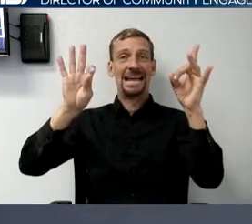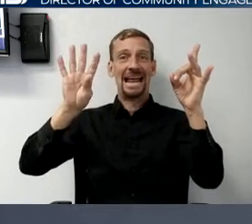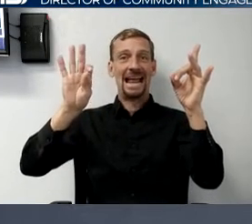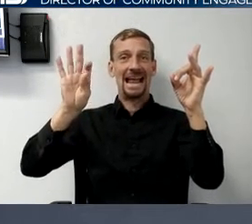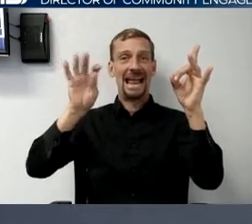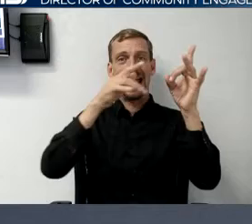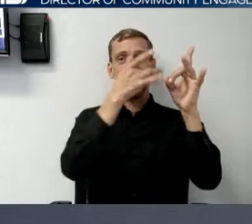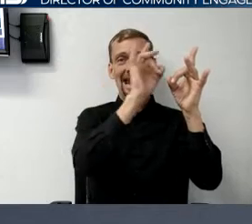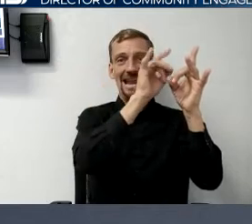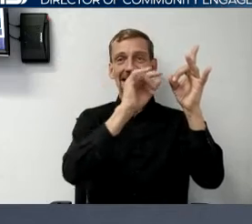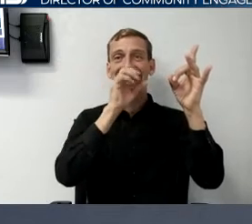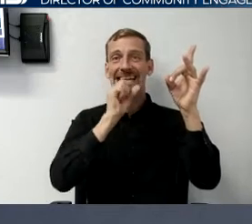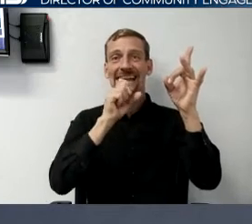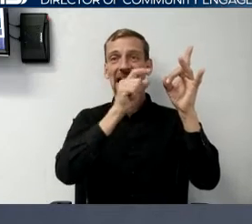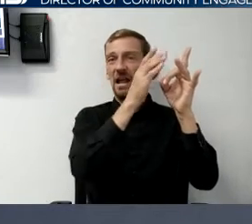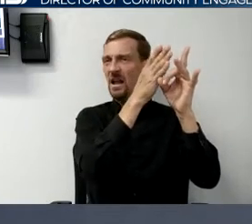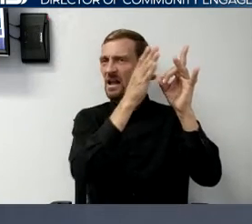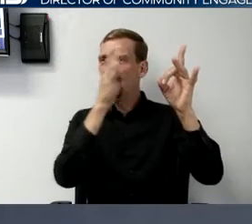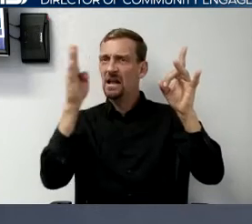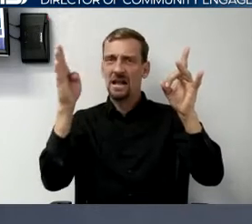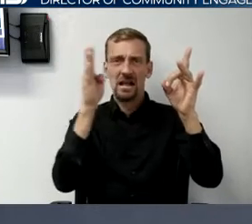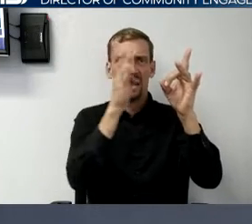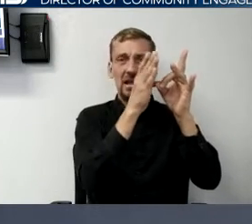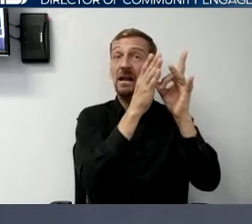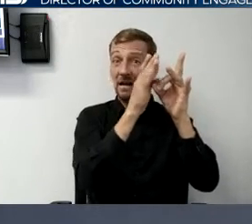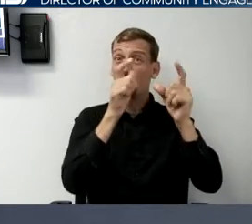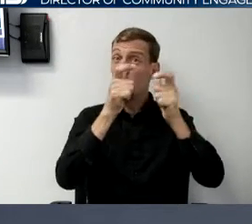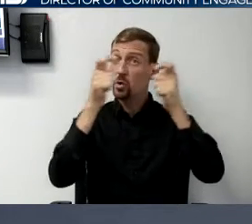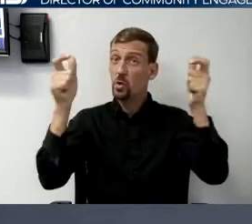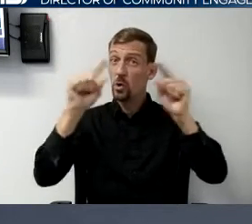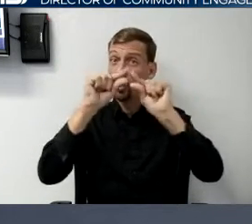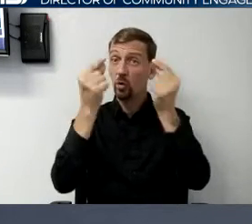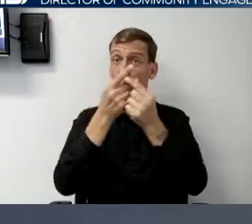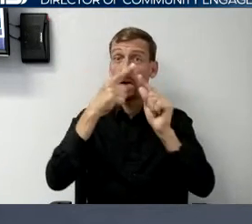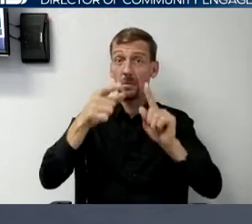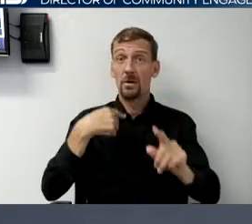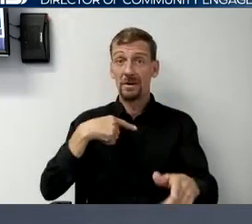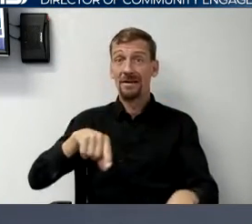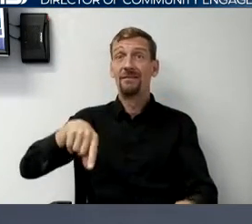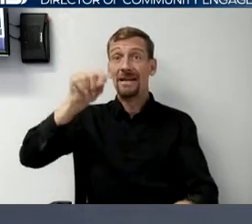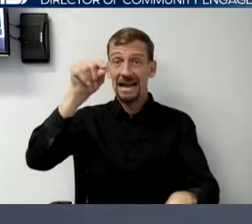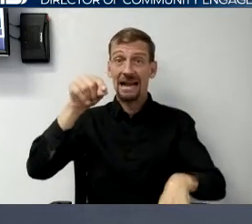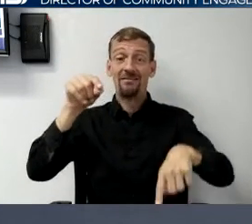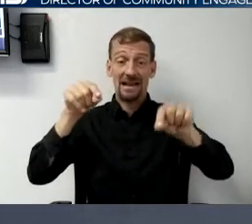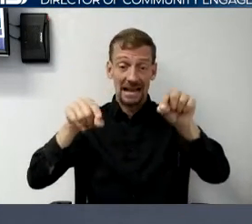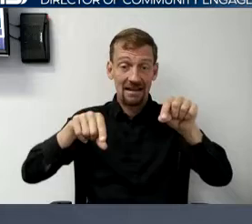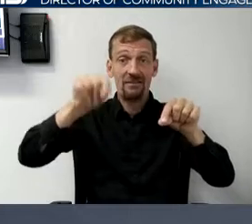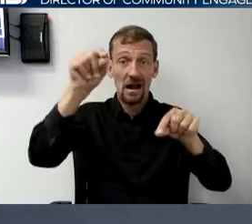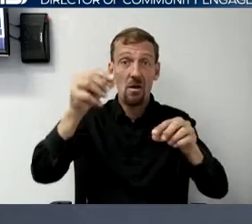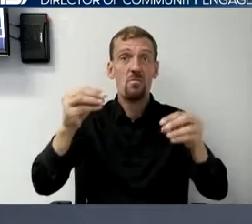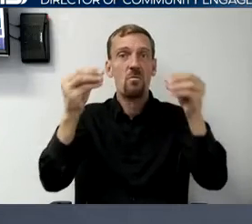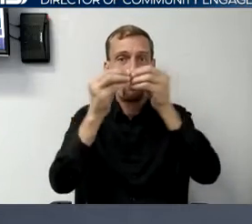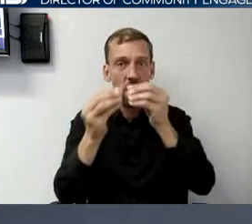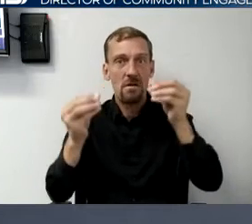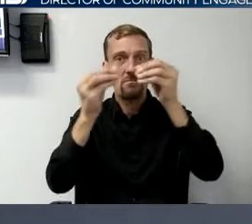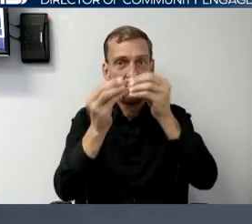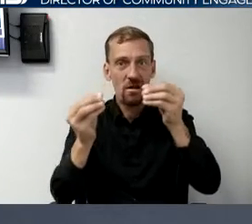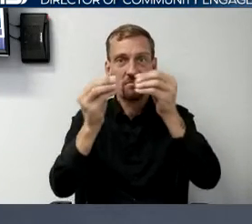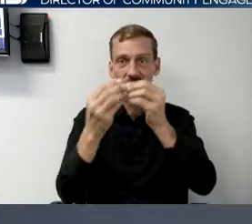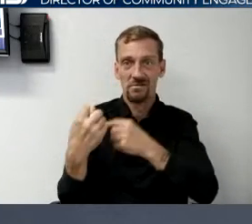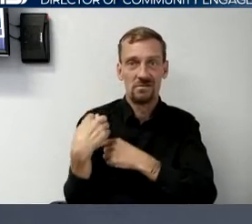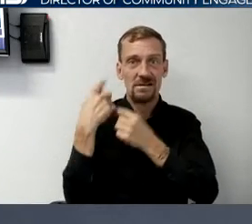49. But we are finding more and more over the last weeks and couple